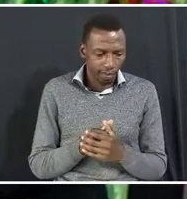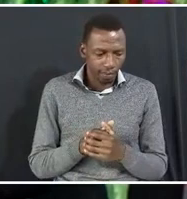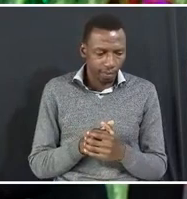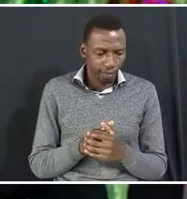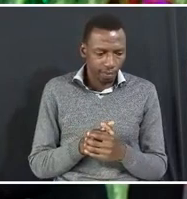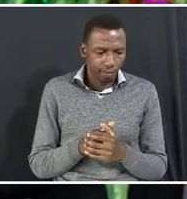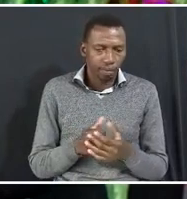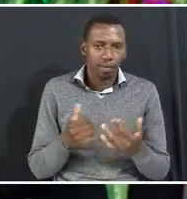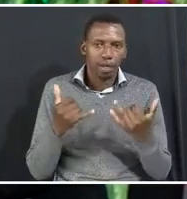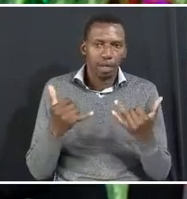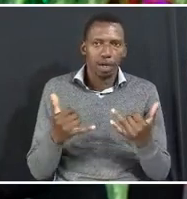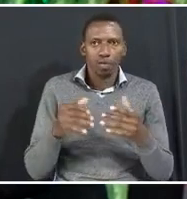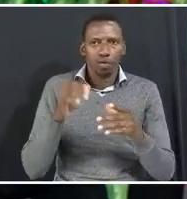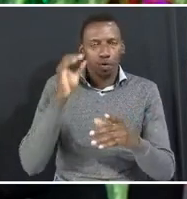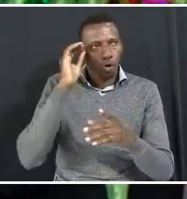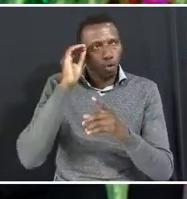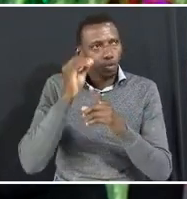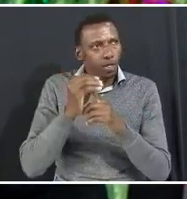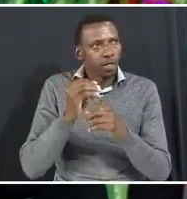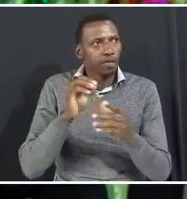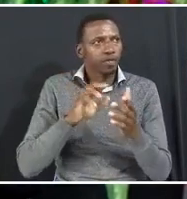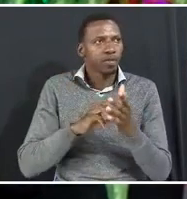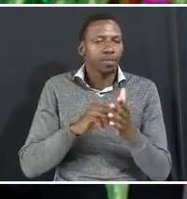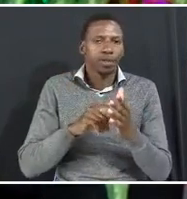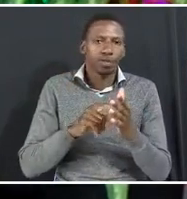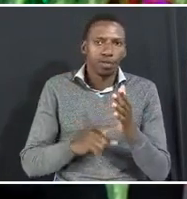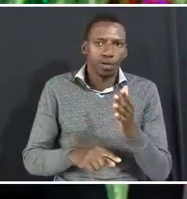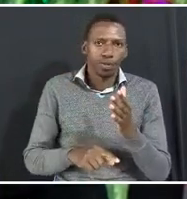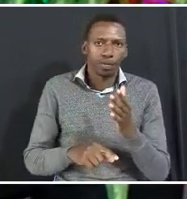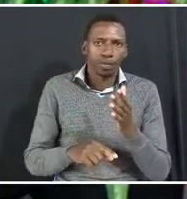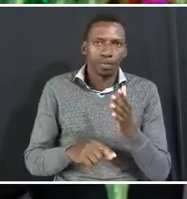Going down to the objectives, therefore,